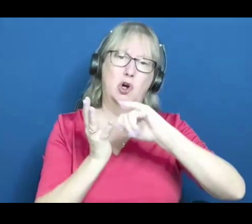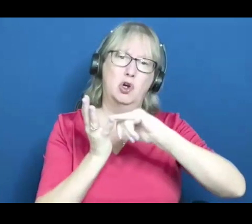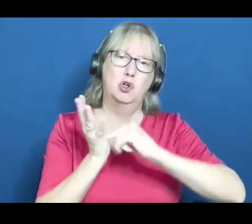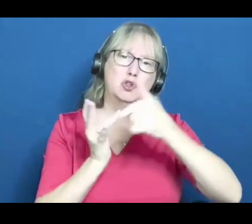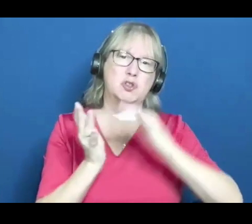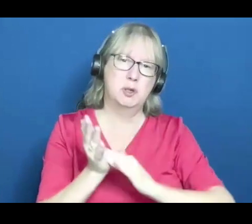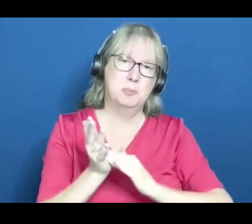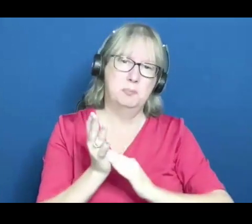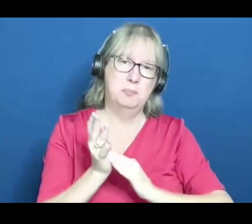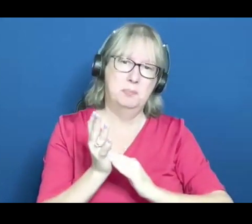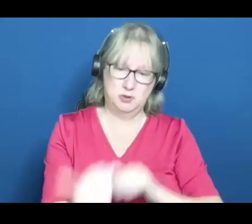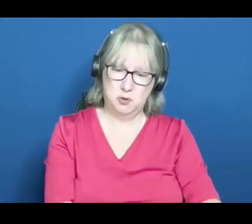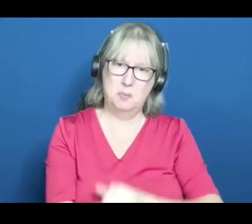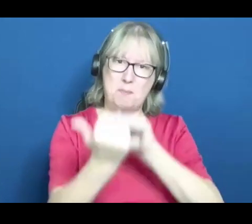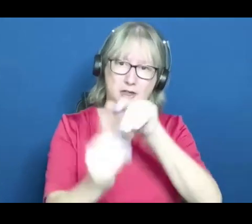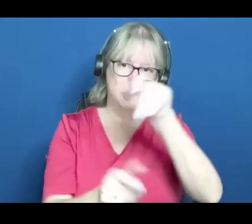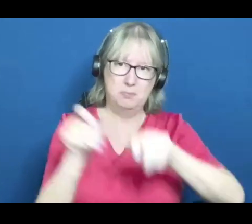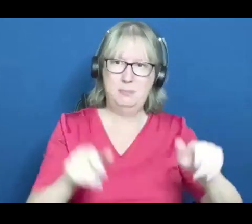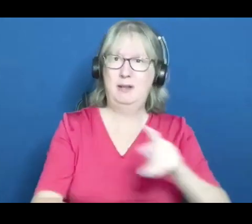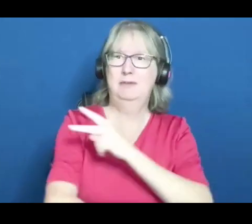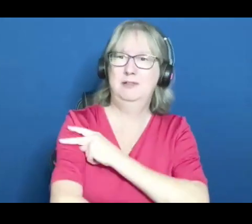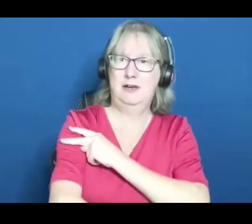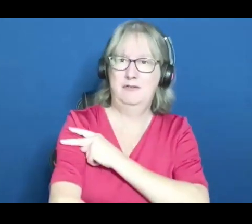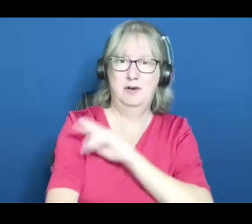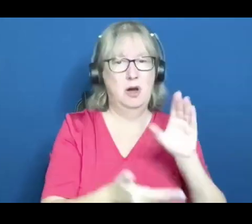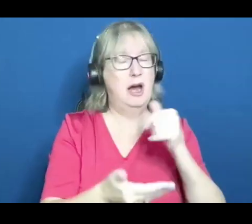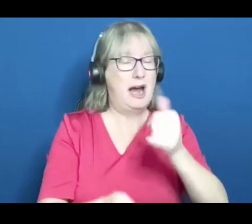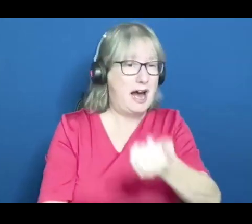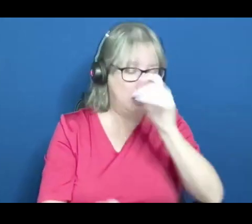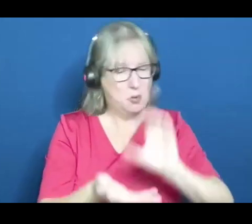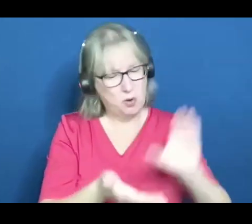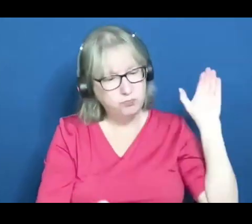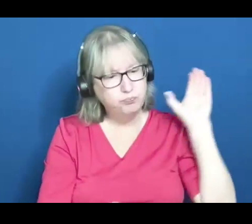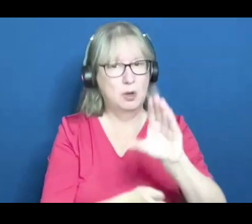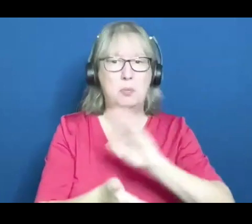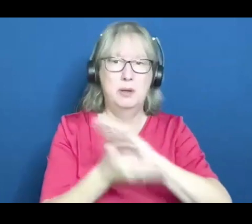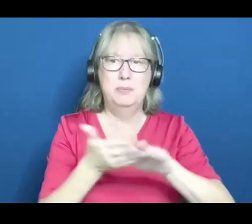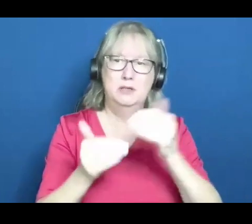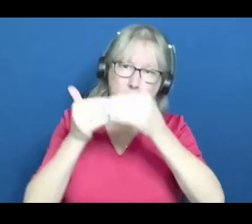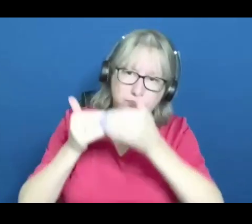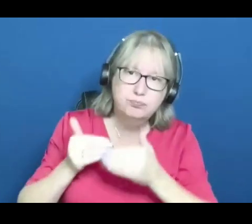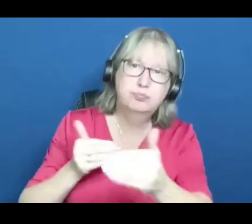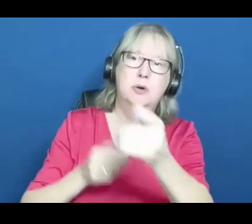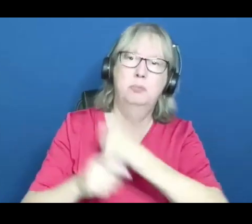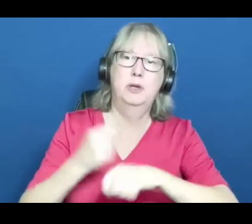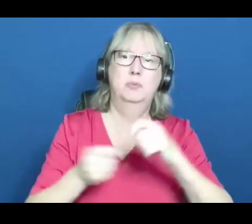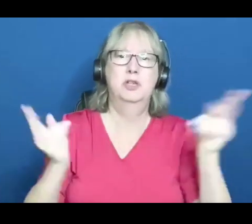staff. There's a bigger upfront cost, but in the long run, it's cheaper, and we're protecting the